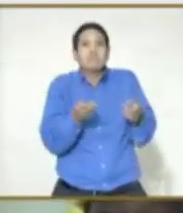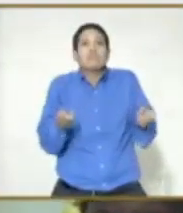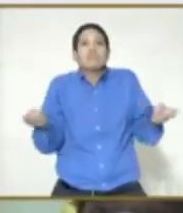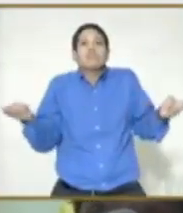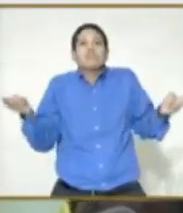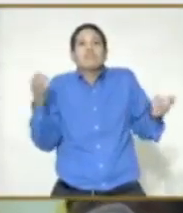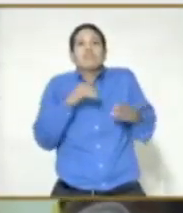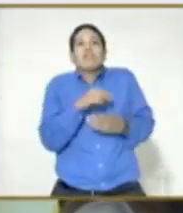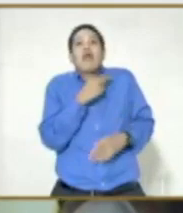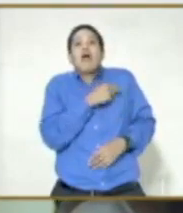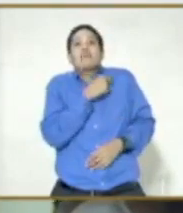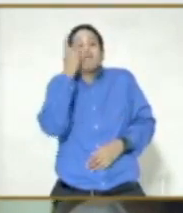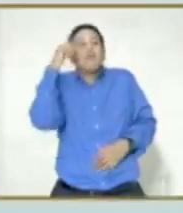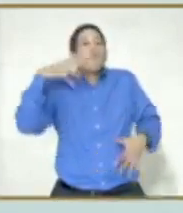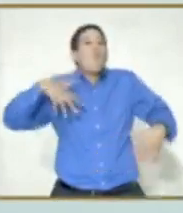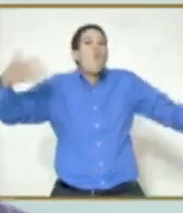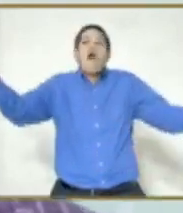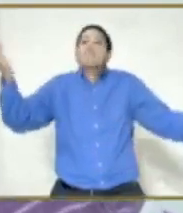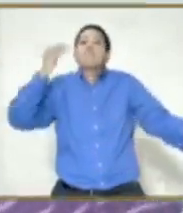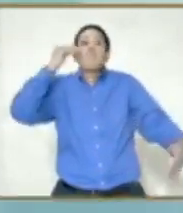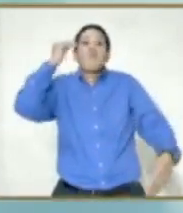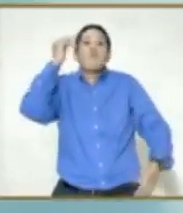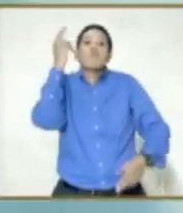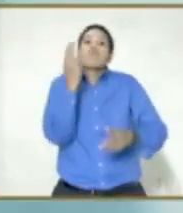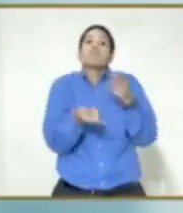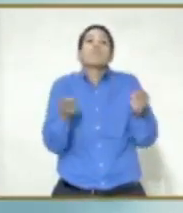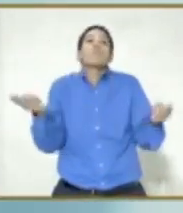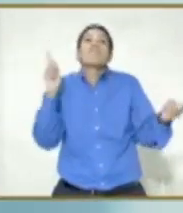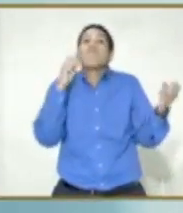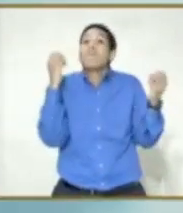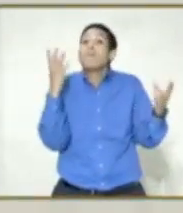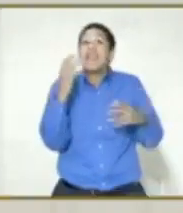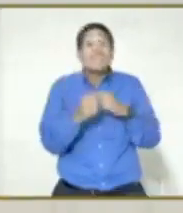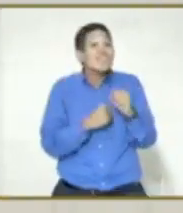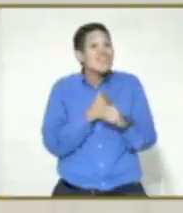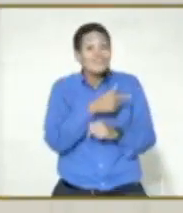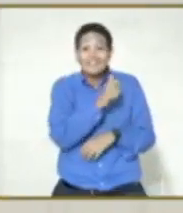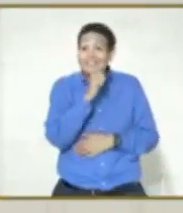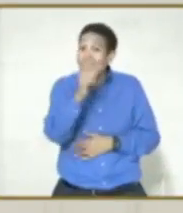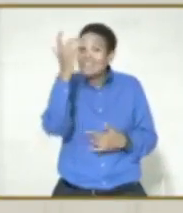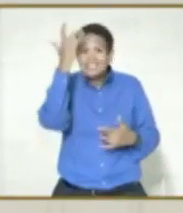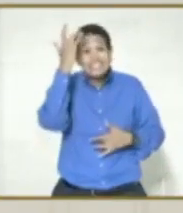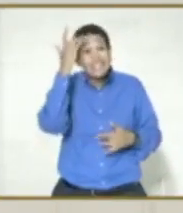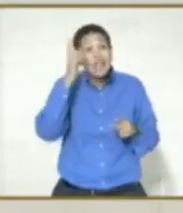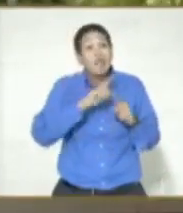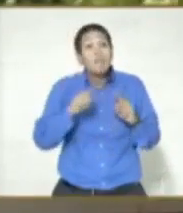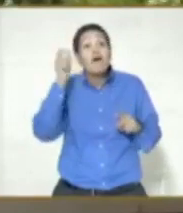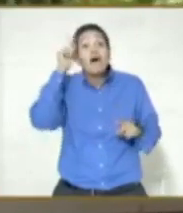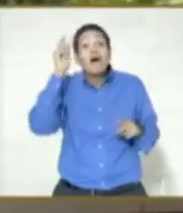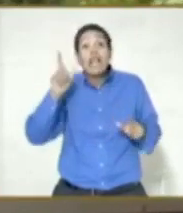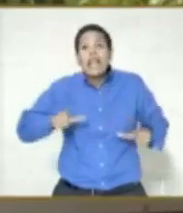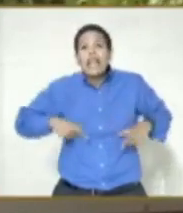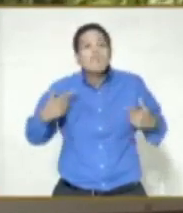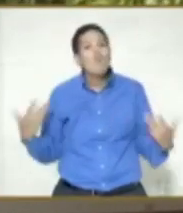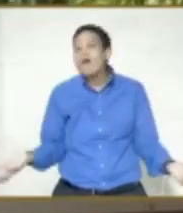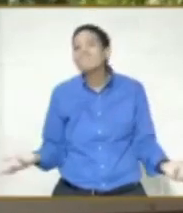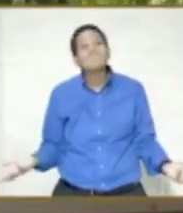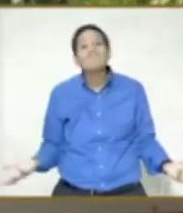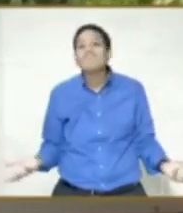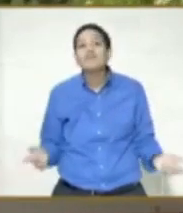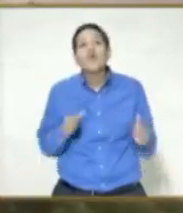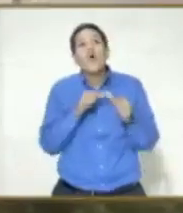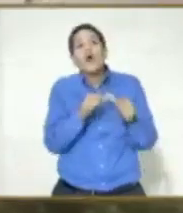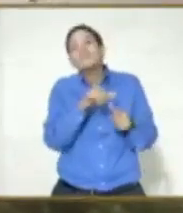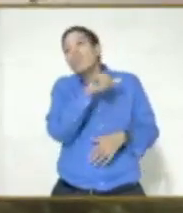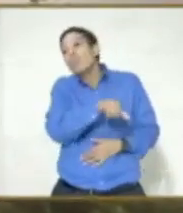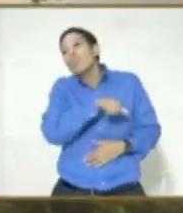been in the hospital for many years. They are not sick, but they have nowhere to go, so they continue to